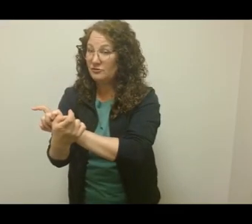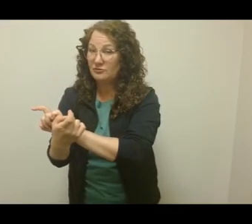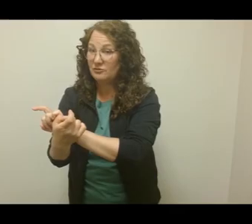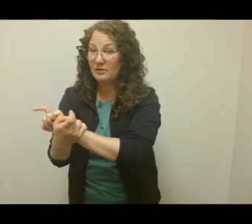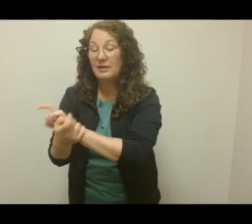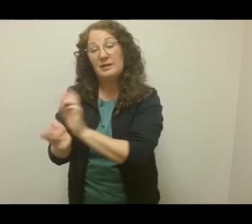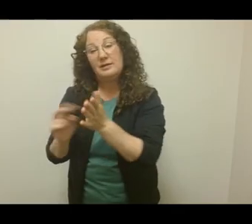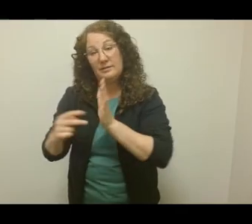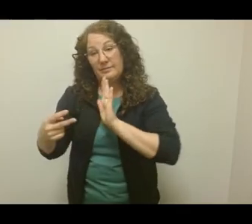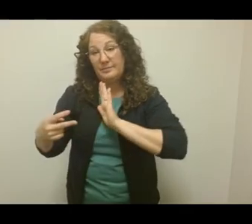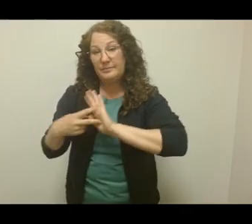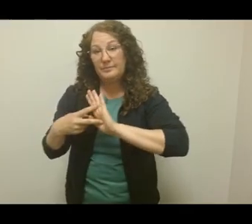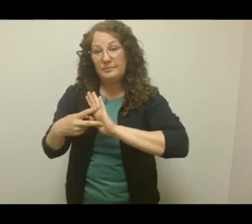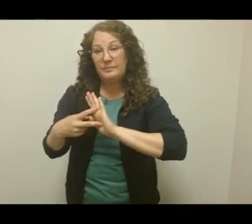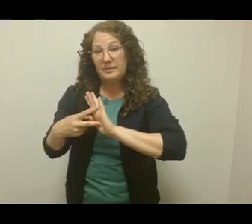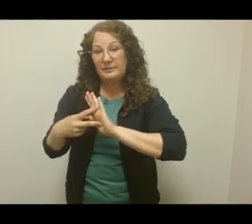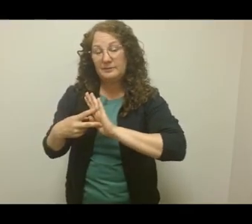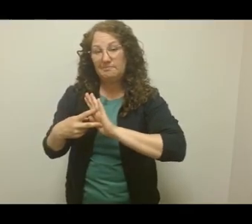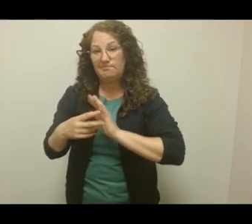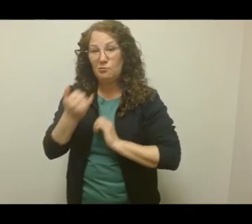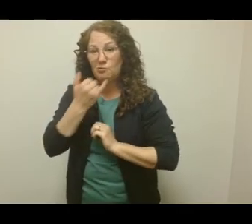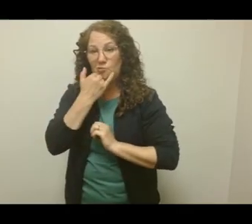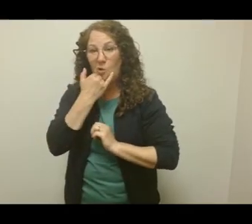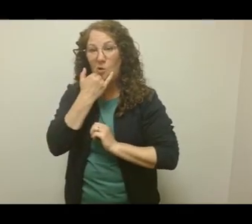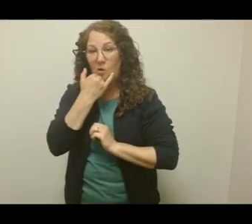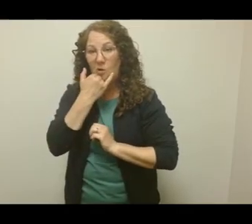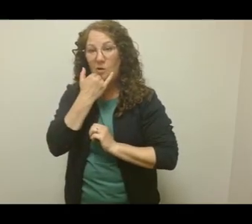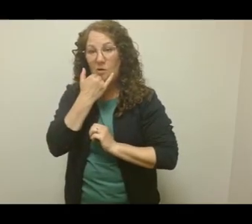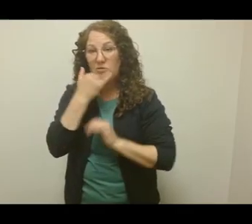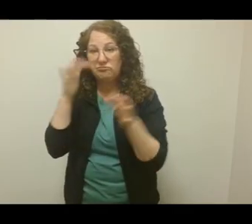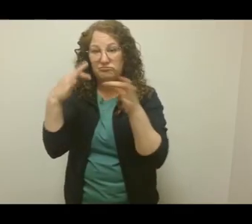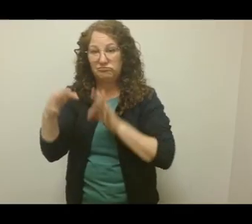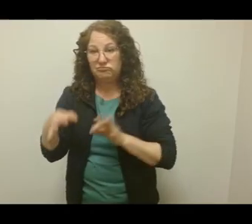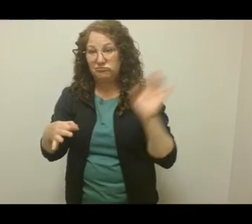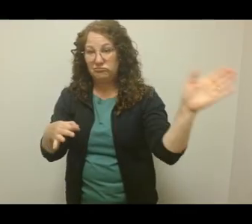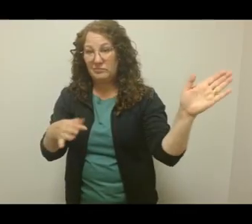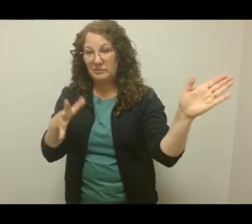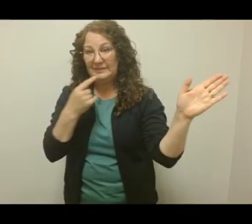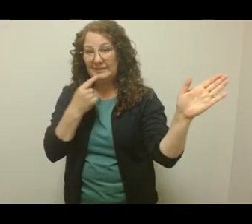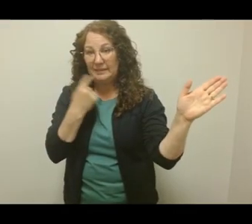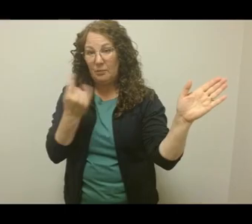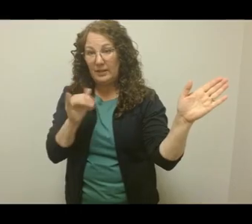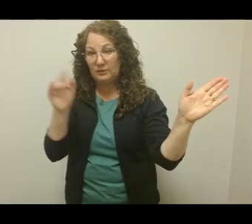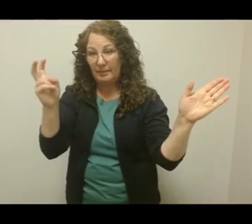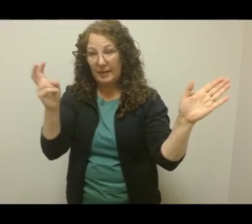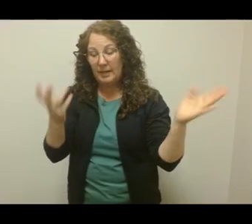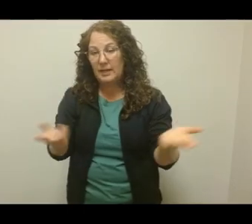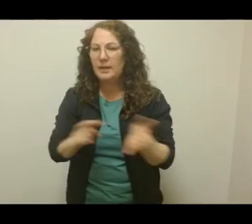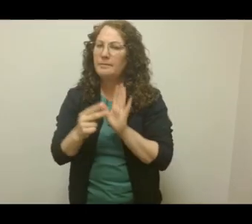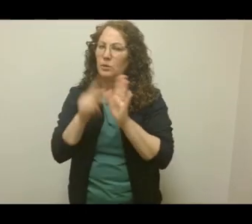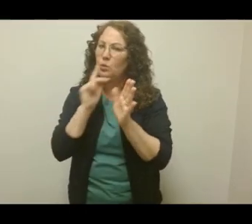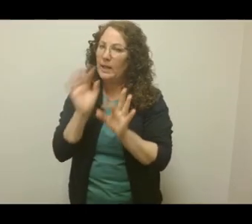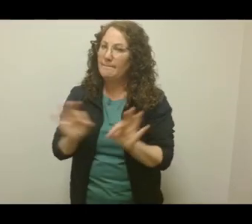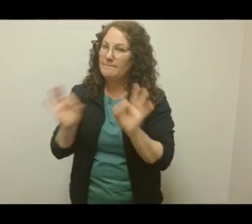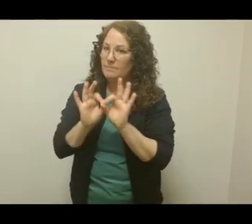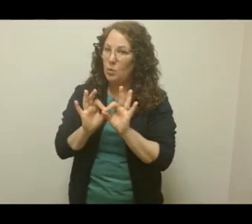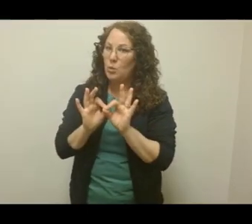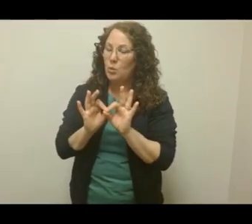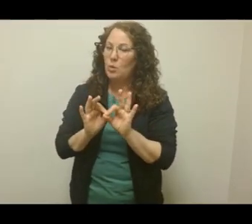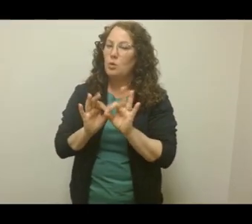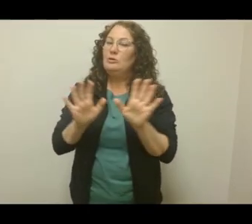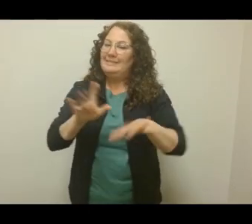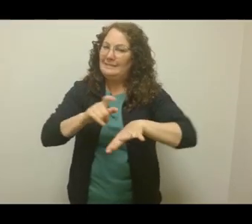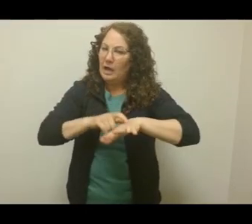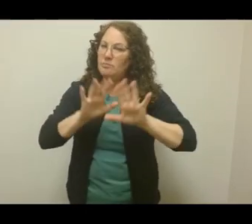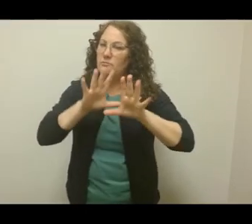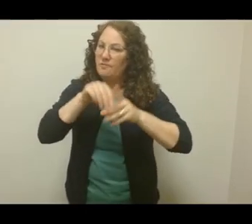actually, misrepresenting what the author wanted to say about the topic. So it's very important that you take the time to do